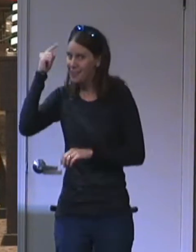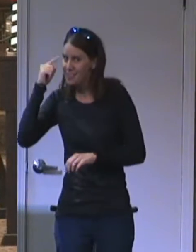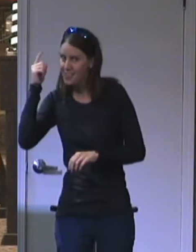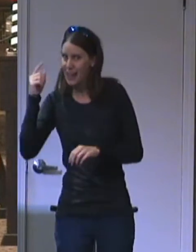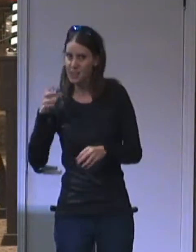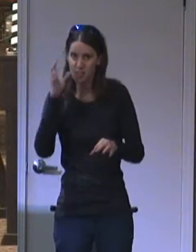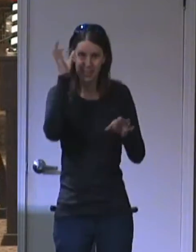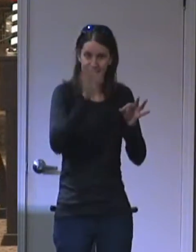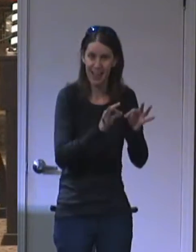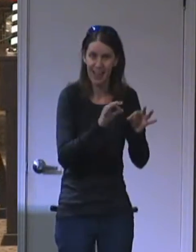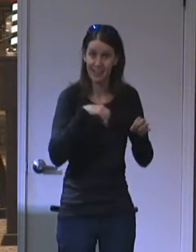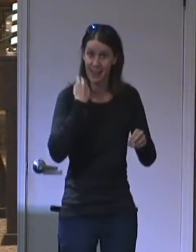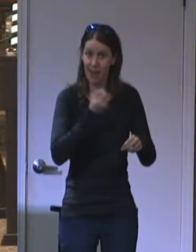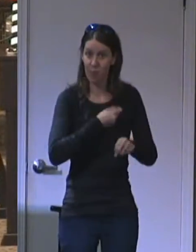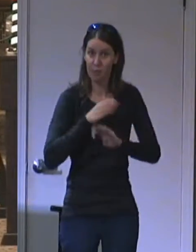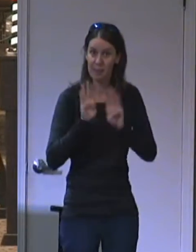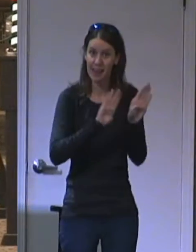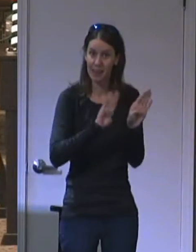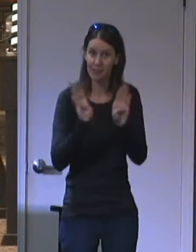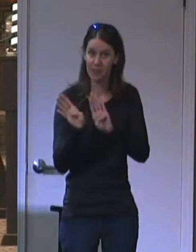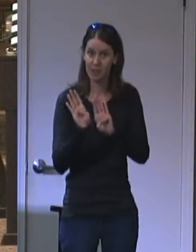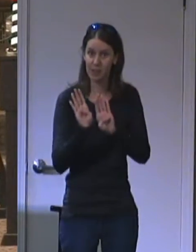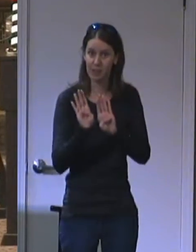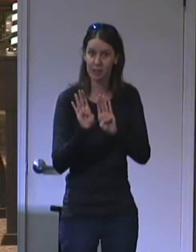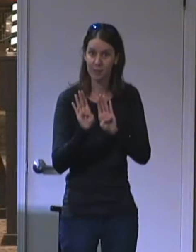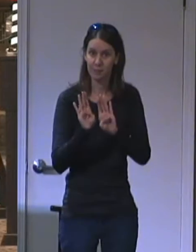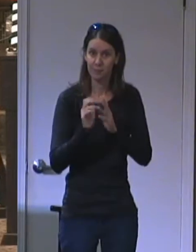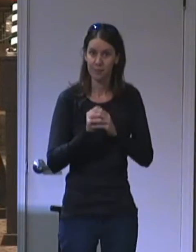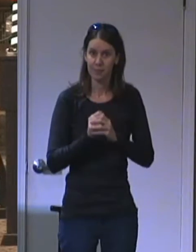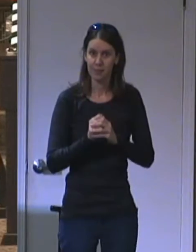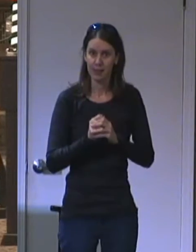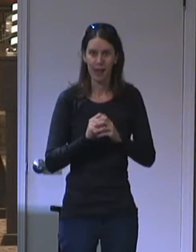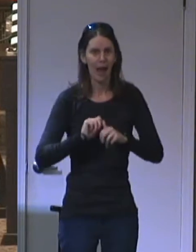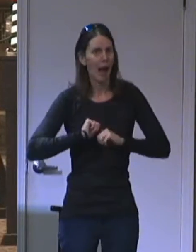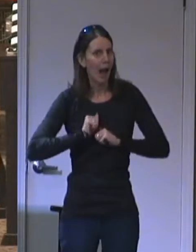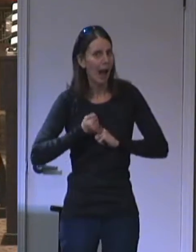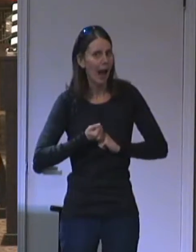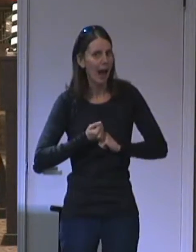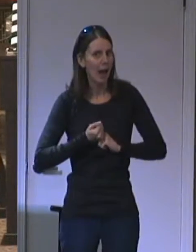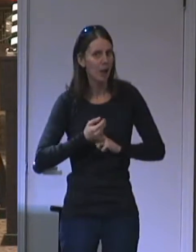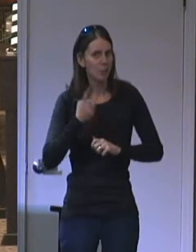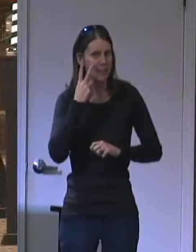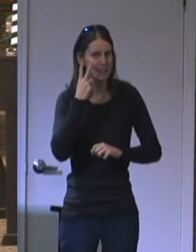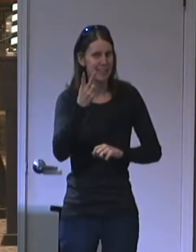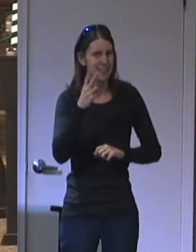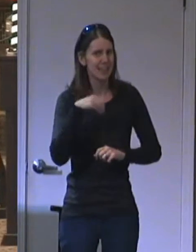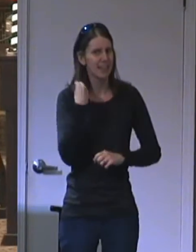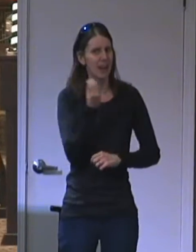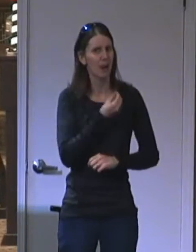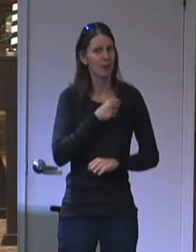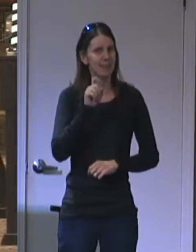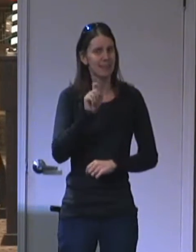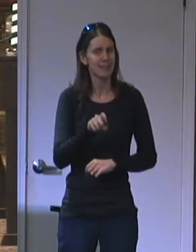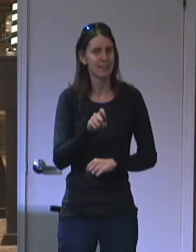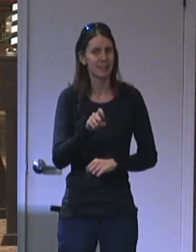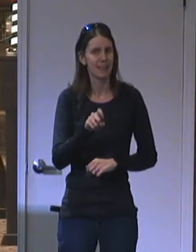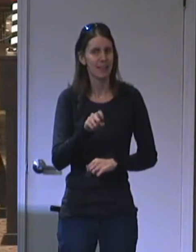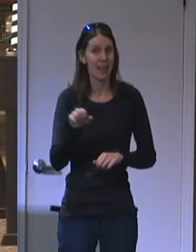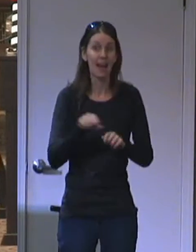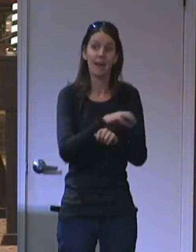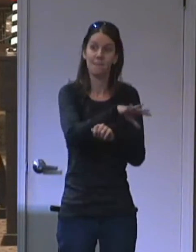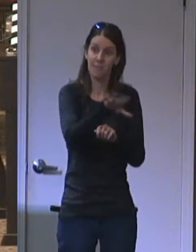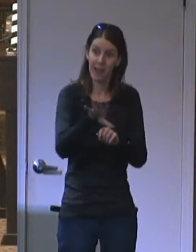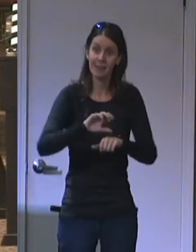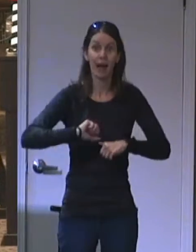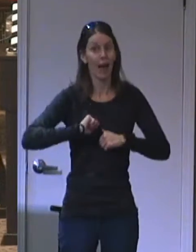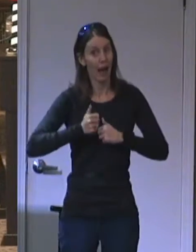thinking determines our behavior. Therefore, how we view our needs